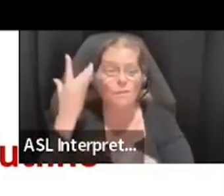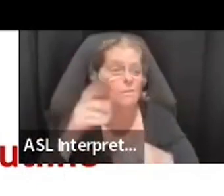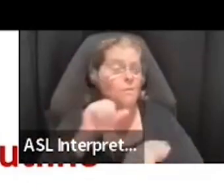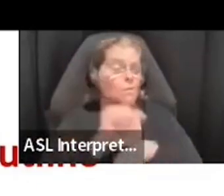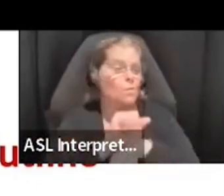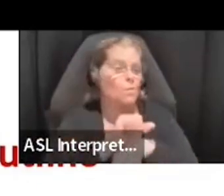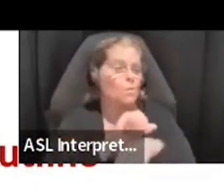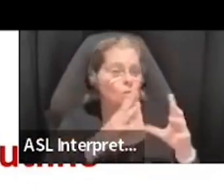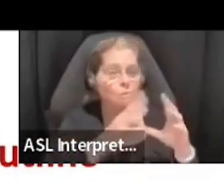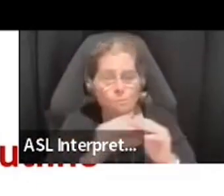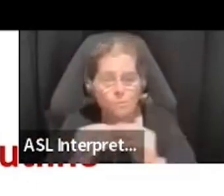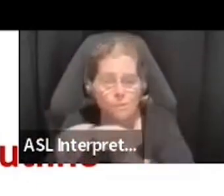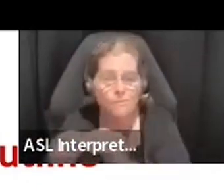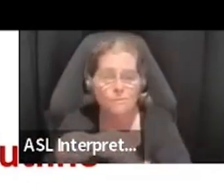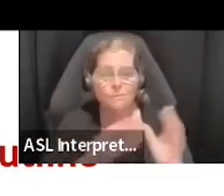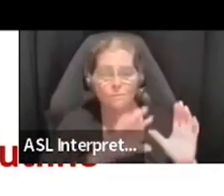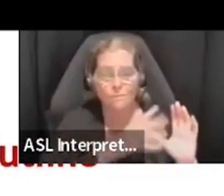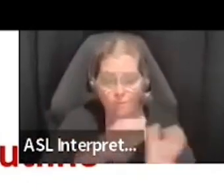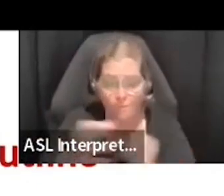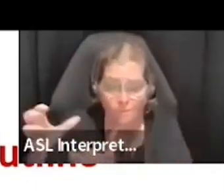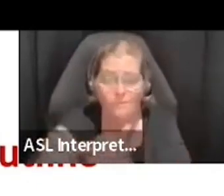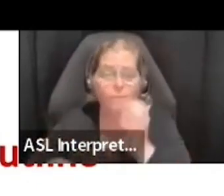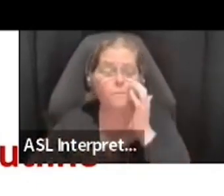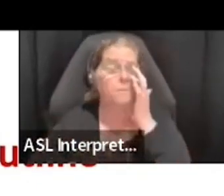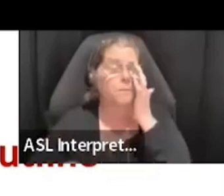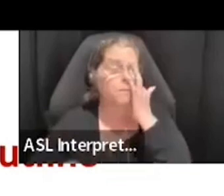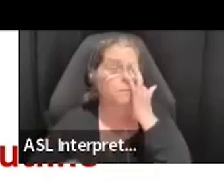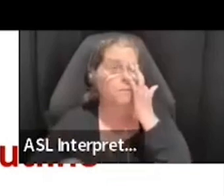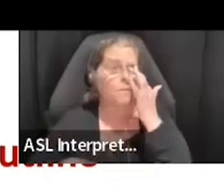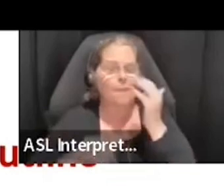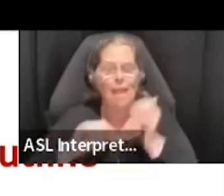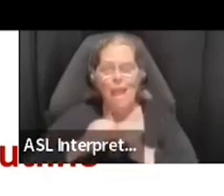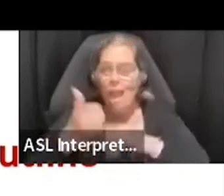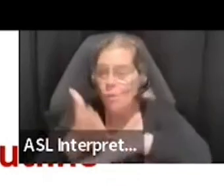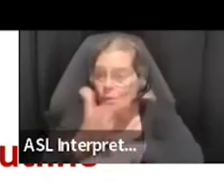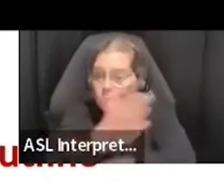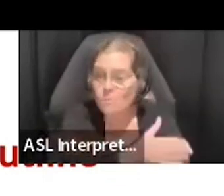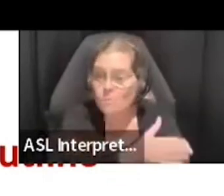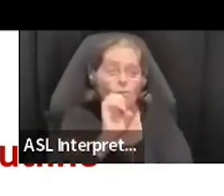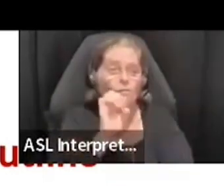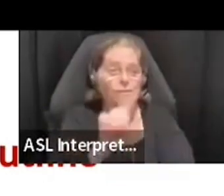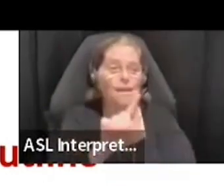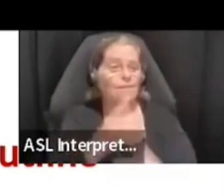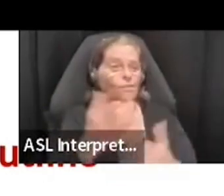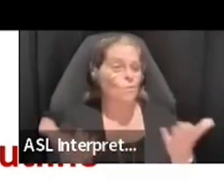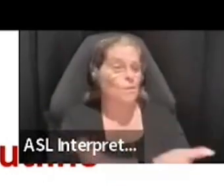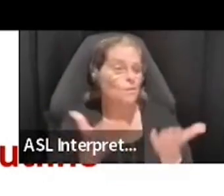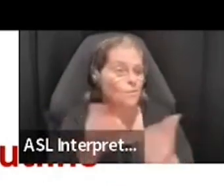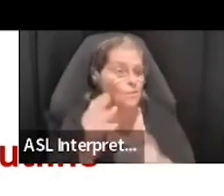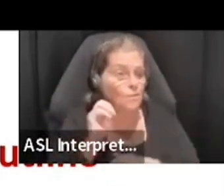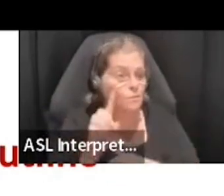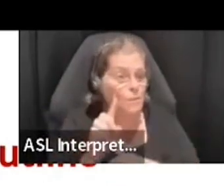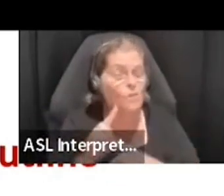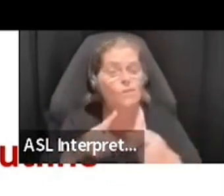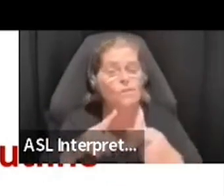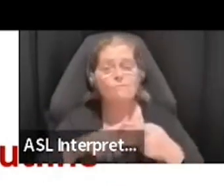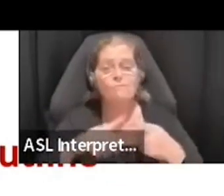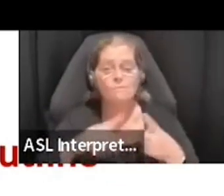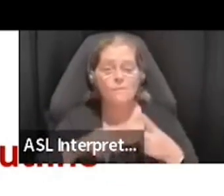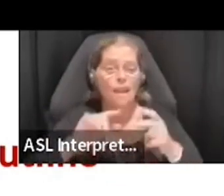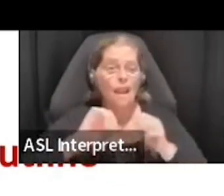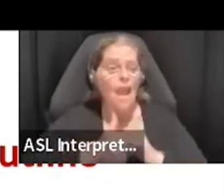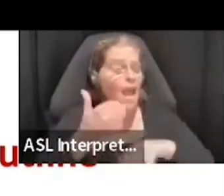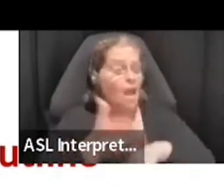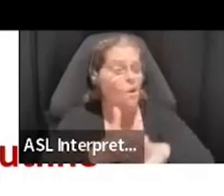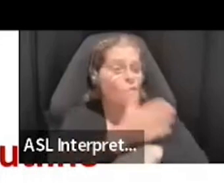provided various input on how to make things better, how to make things better in schools, how to make things better across the